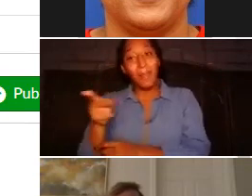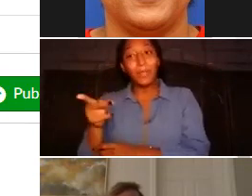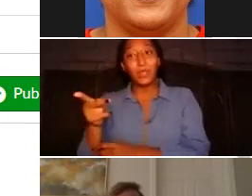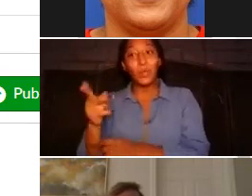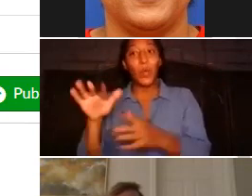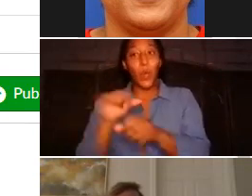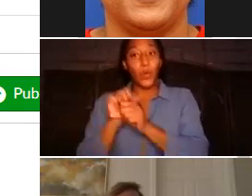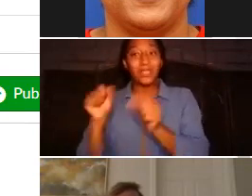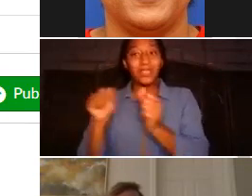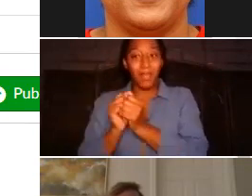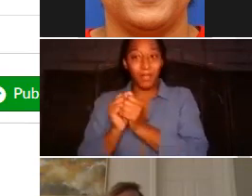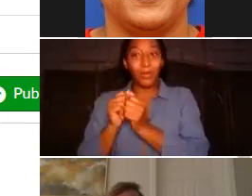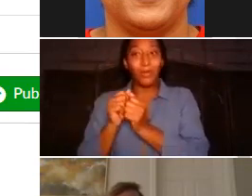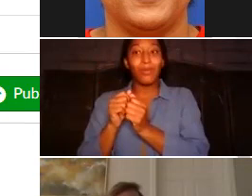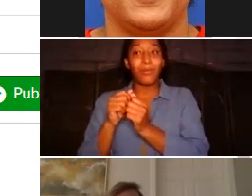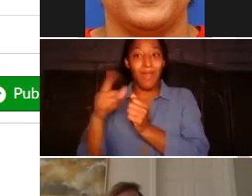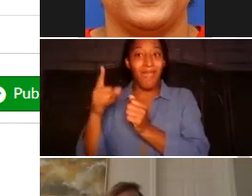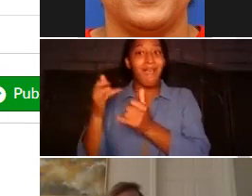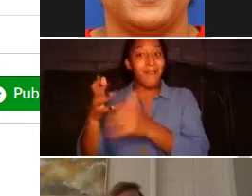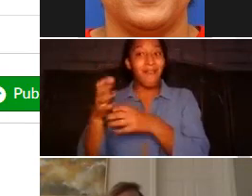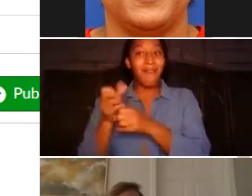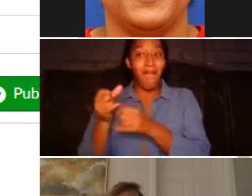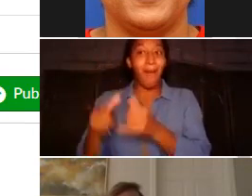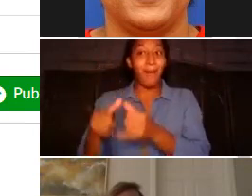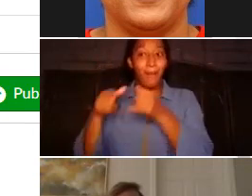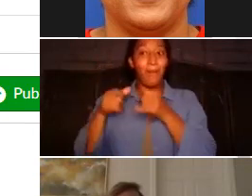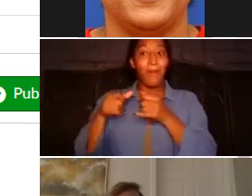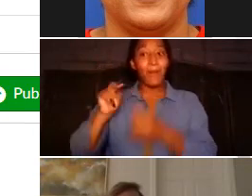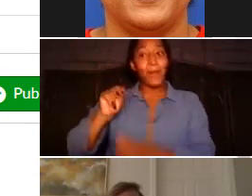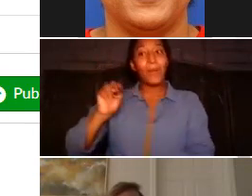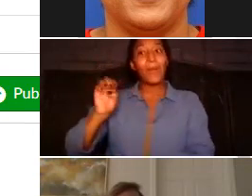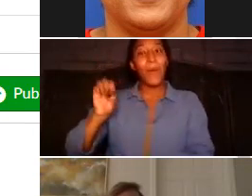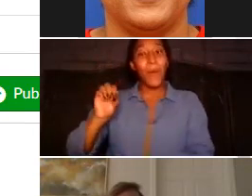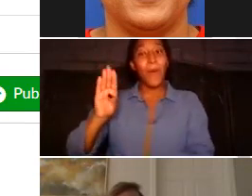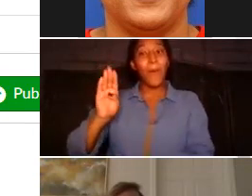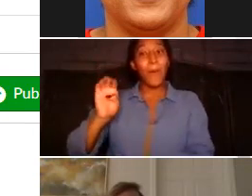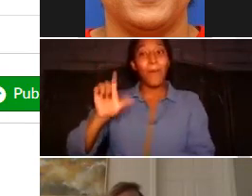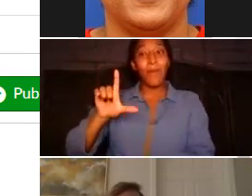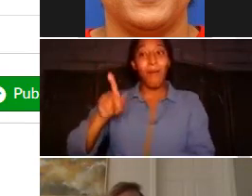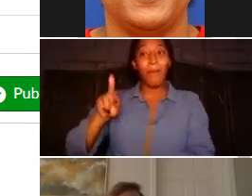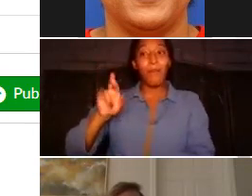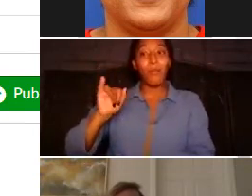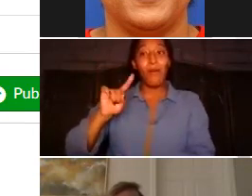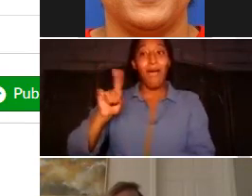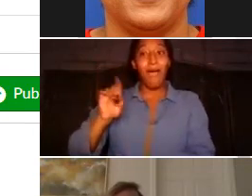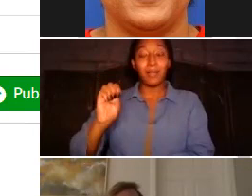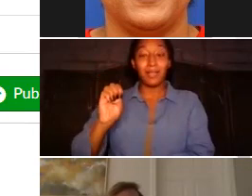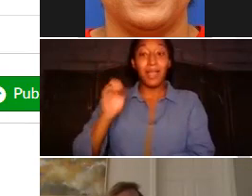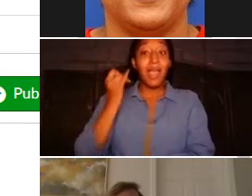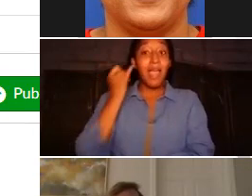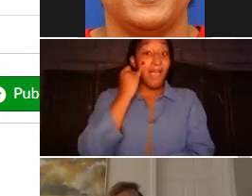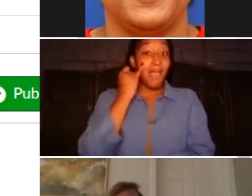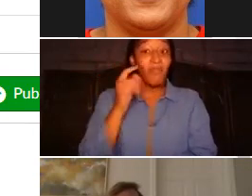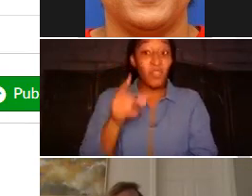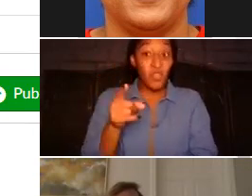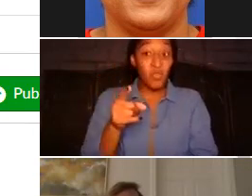your project. I don't recall everybody's project topic, but maybe that was something you're interested in. Well, now you have